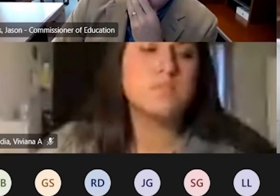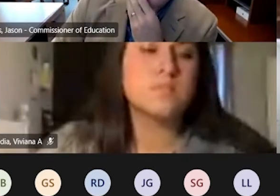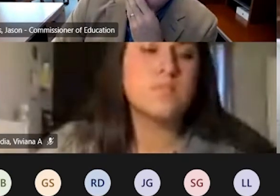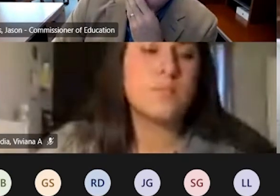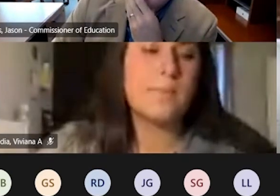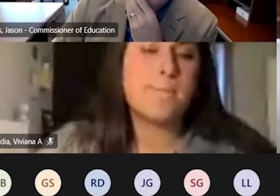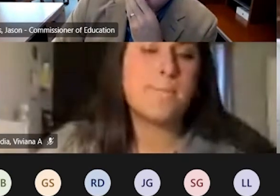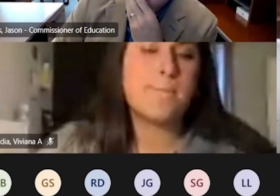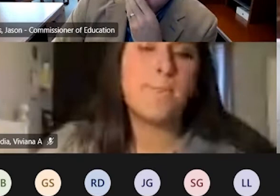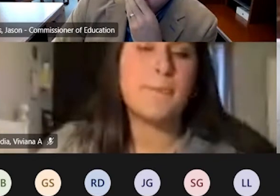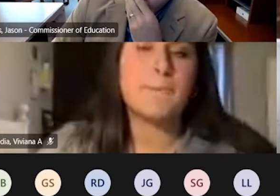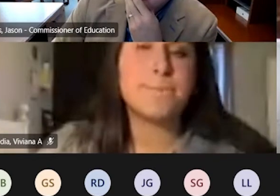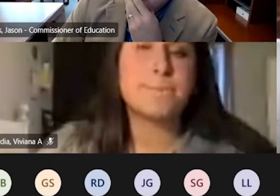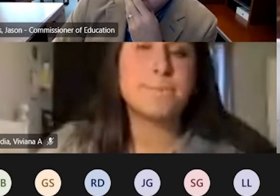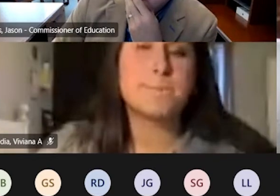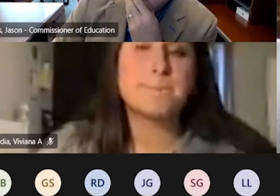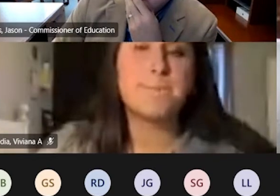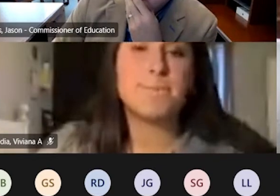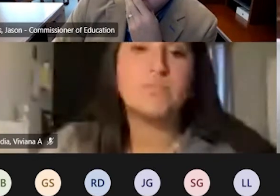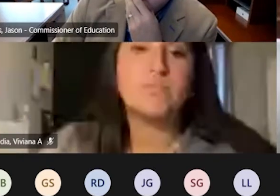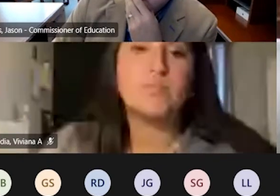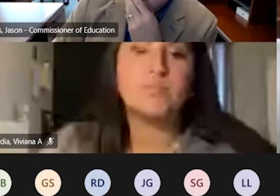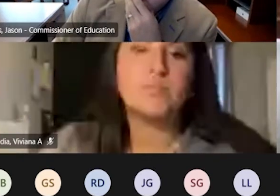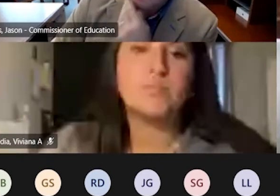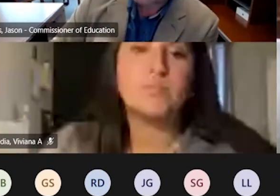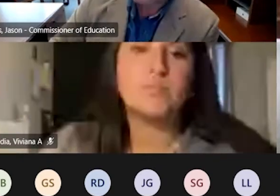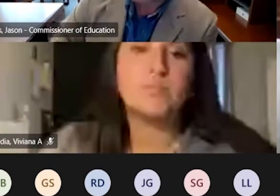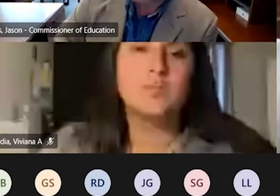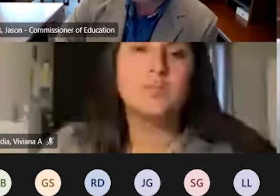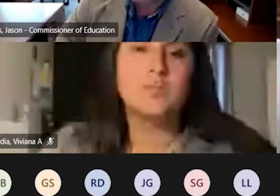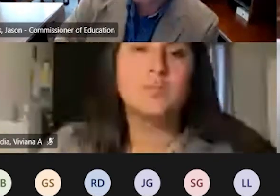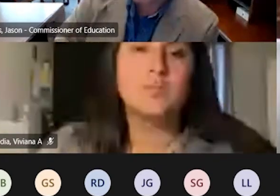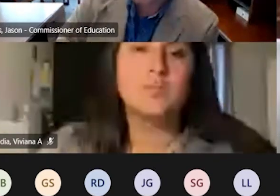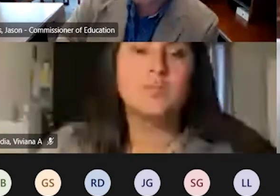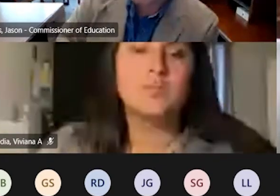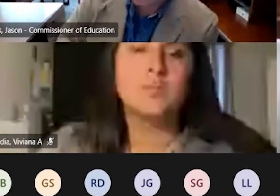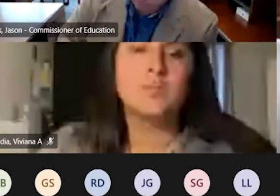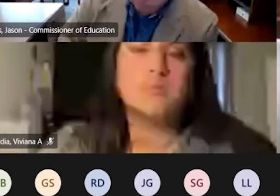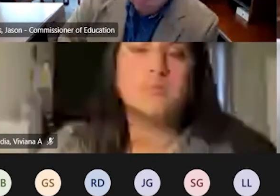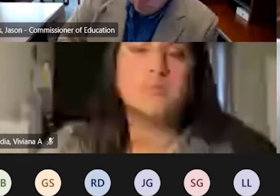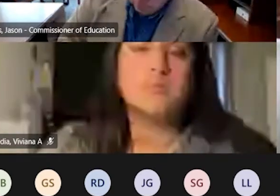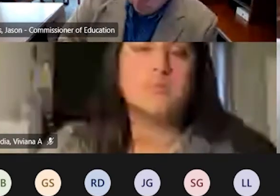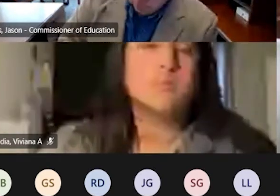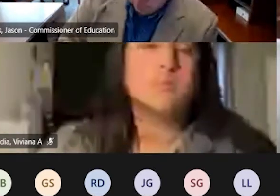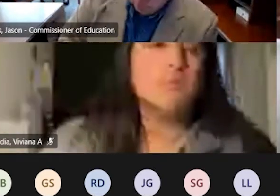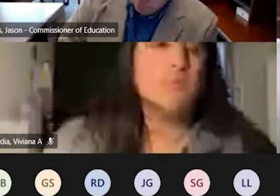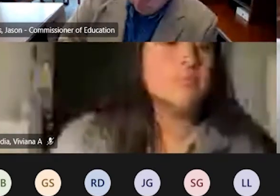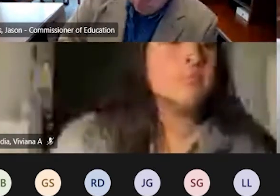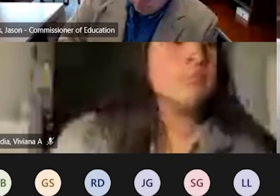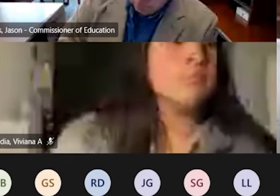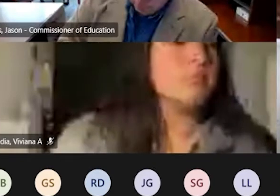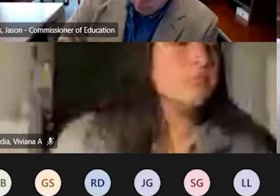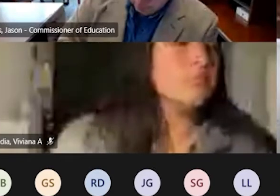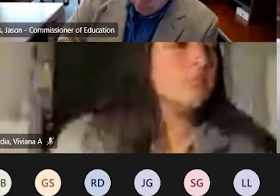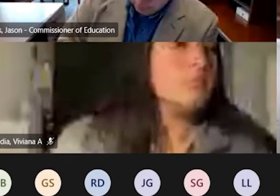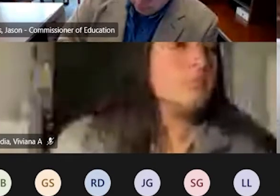families and their community chooses. Okay, great. Thank you. Caleb?